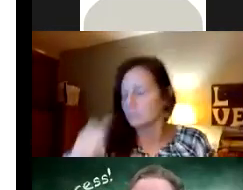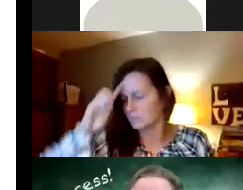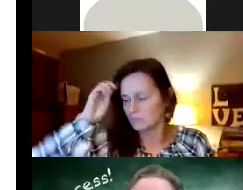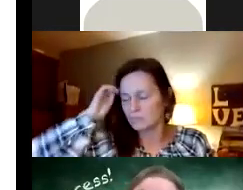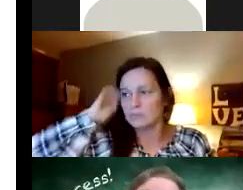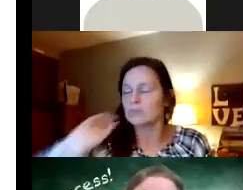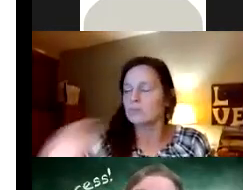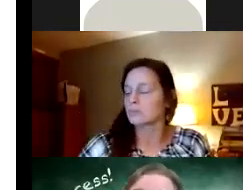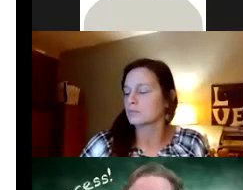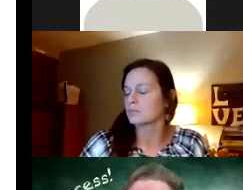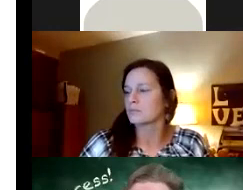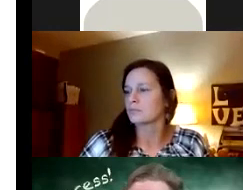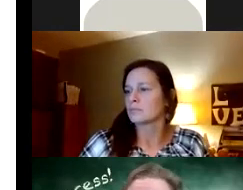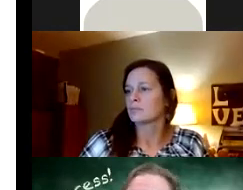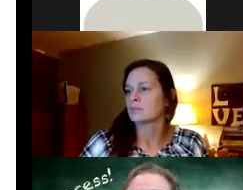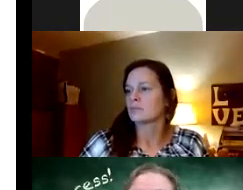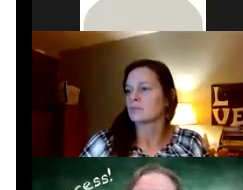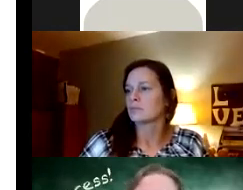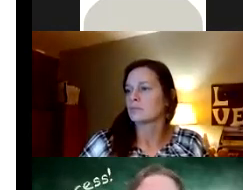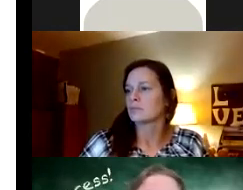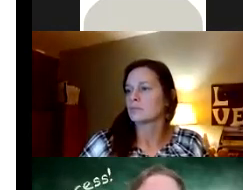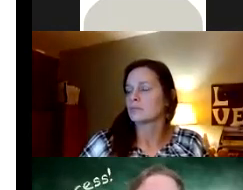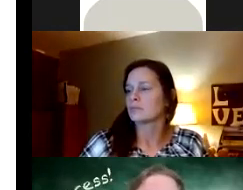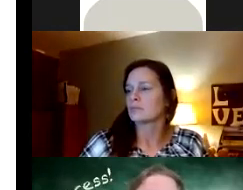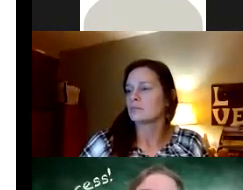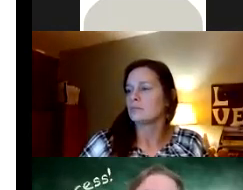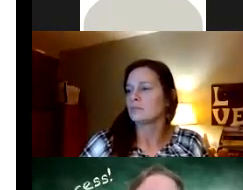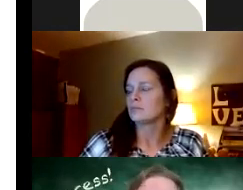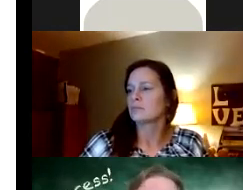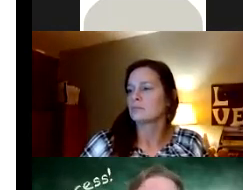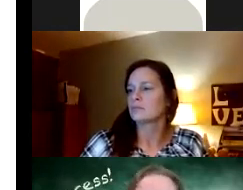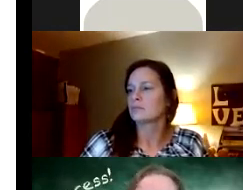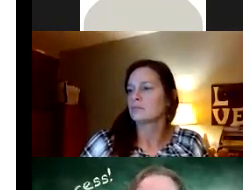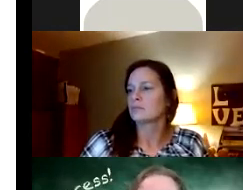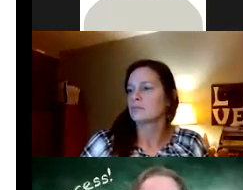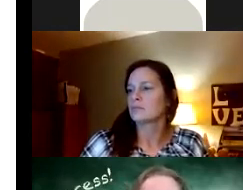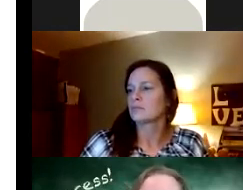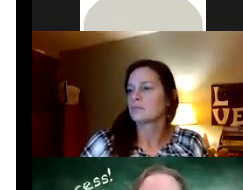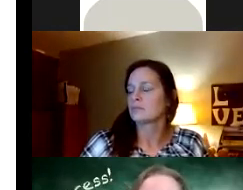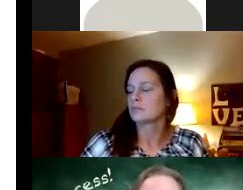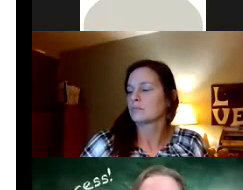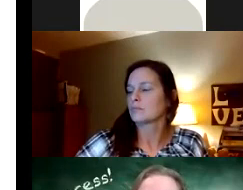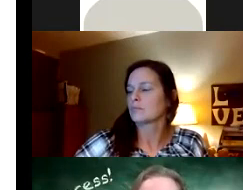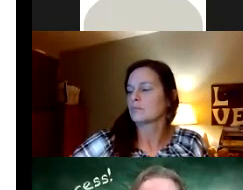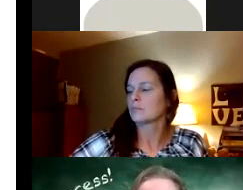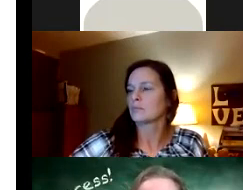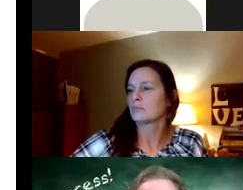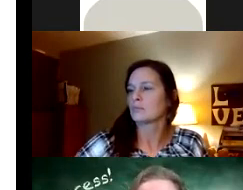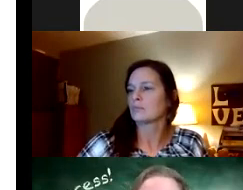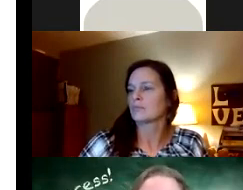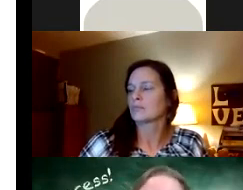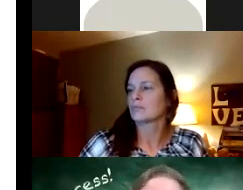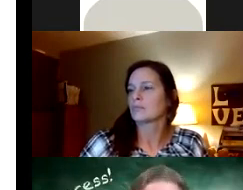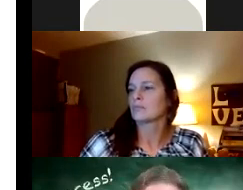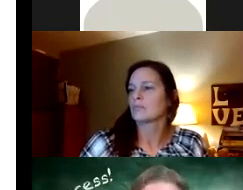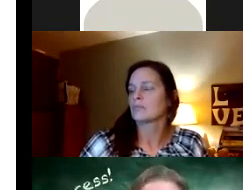two FAFSA applications open. And so you want to make sure you're selecting the one that lists the year that you're seeking aid for, so